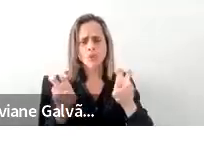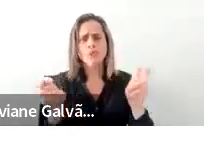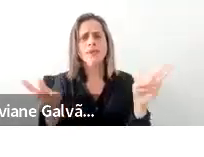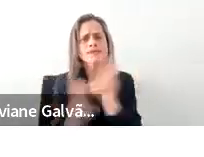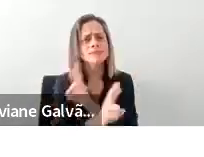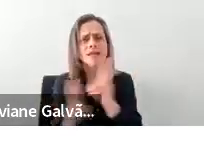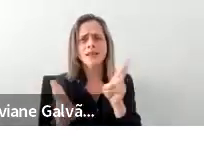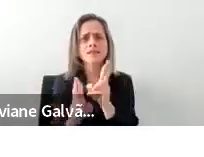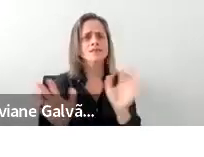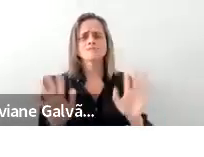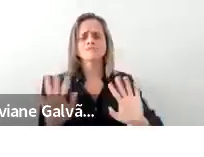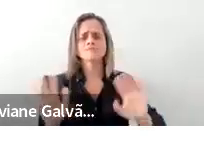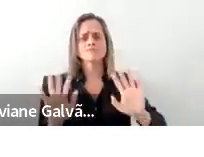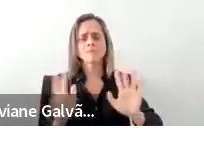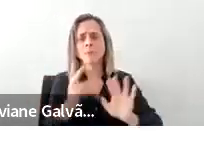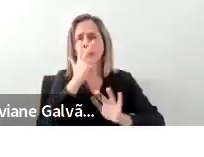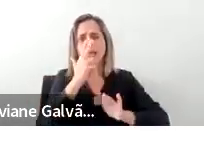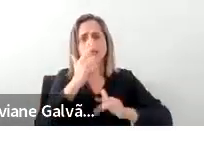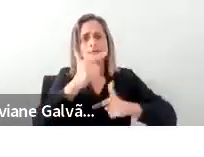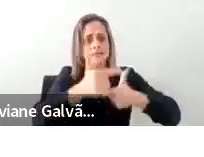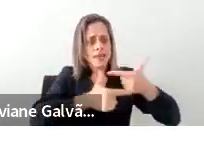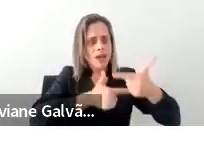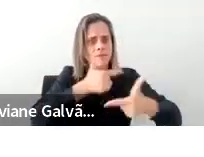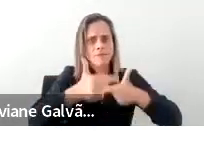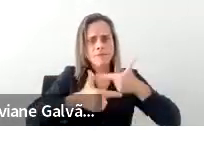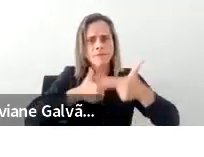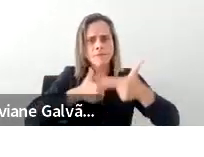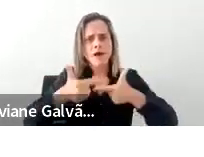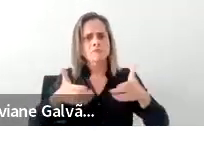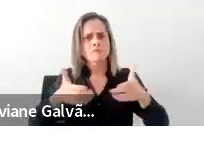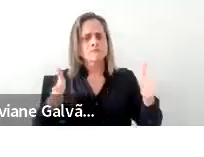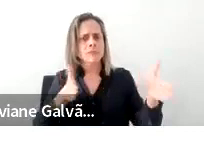duration expressed in the magnitude of the value of the product?